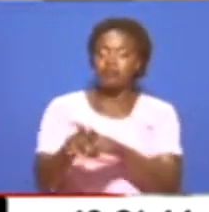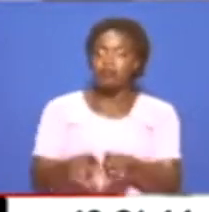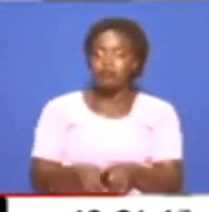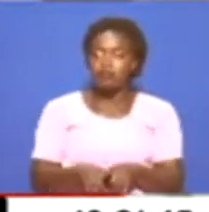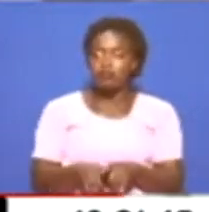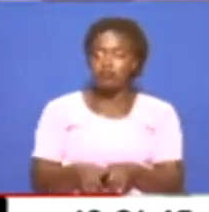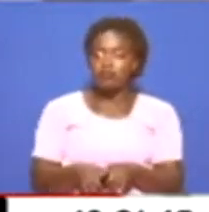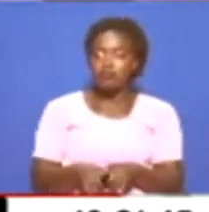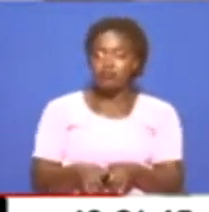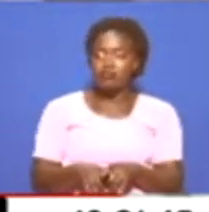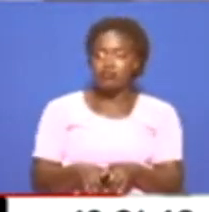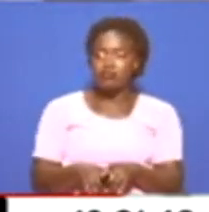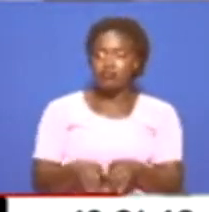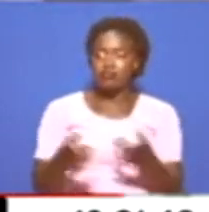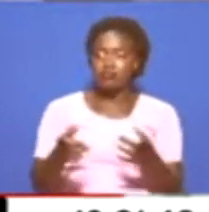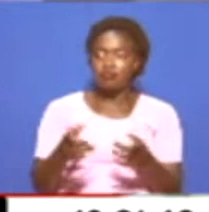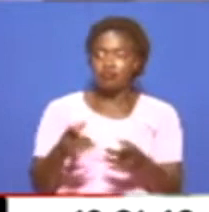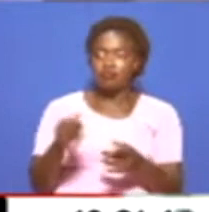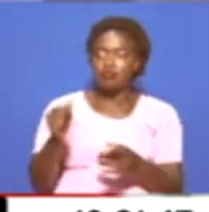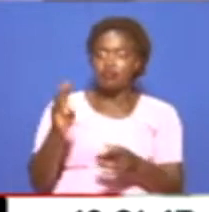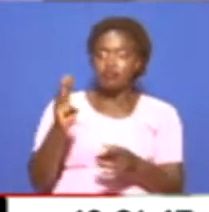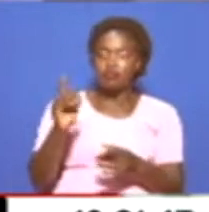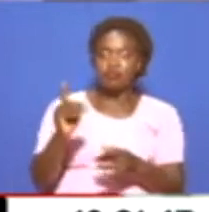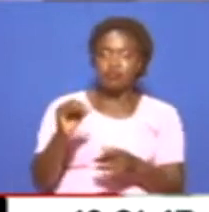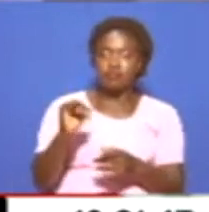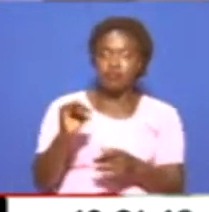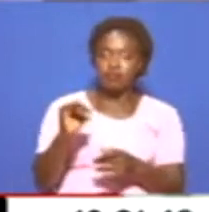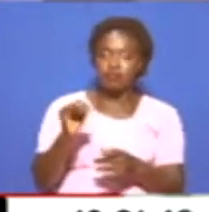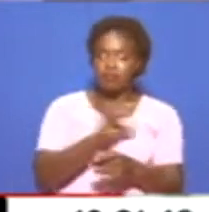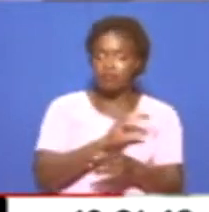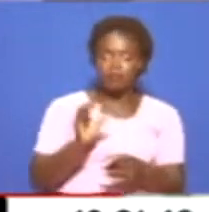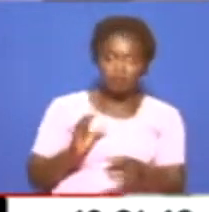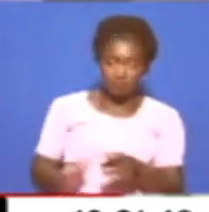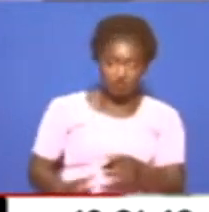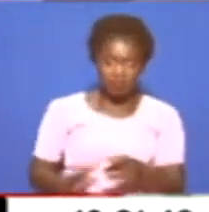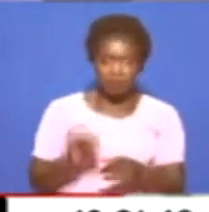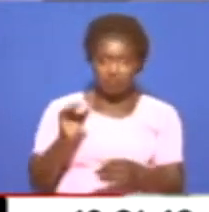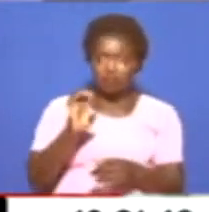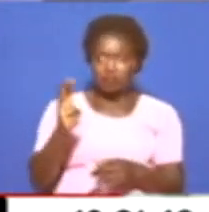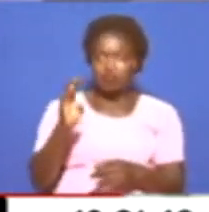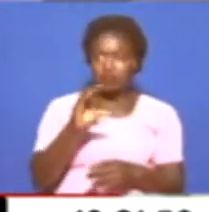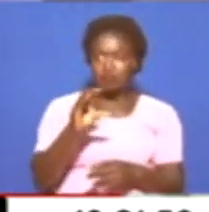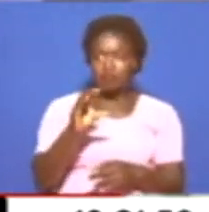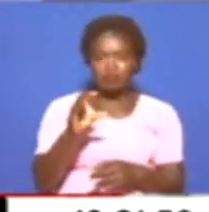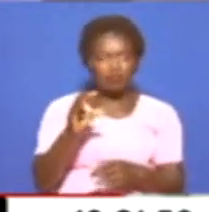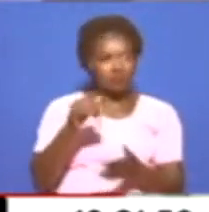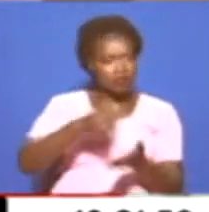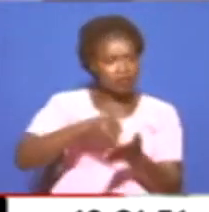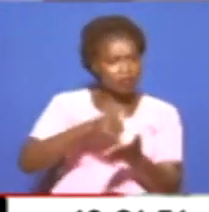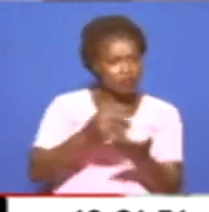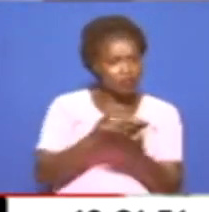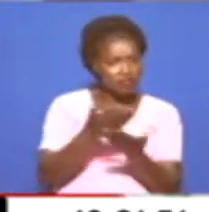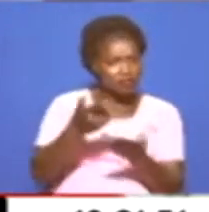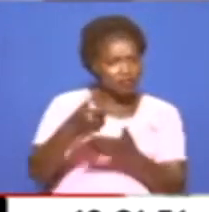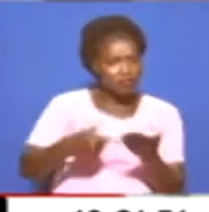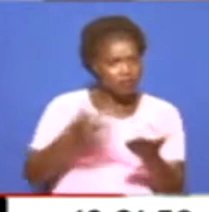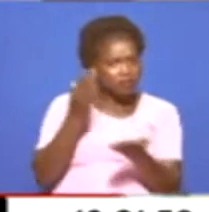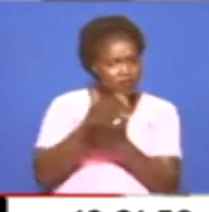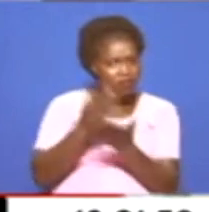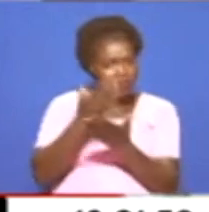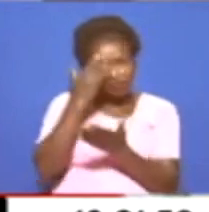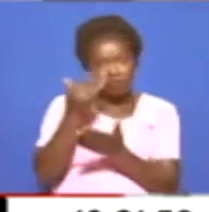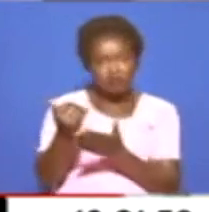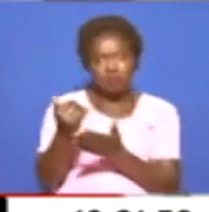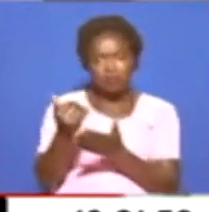Gulie, who is Abdi Gulie, who is the commissioner of the IEBC. What exactly is contained in those laws, and why would